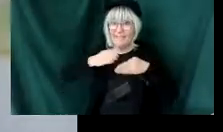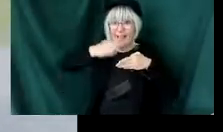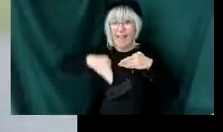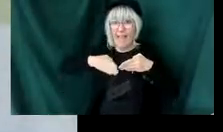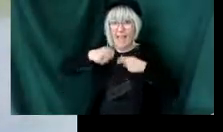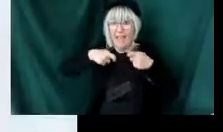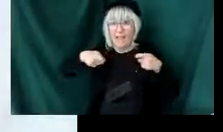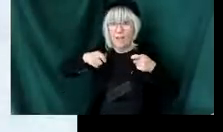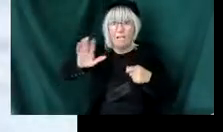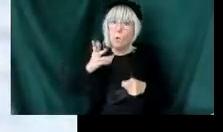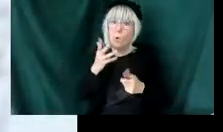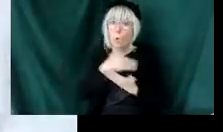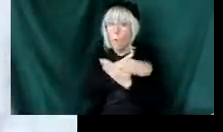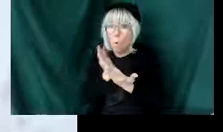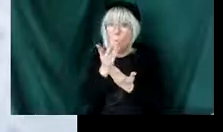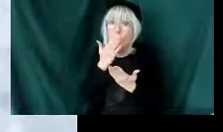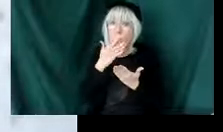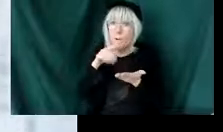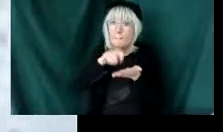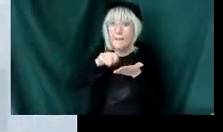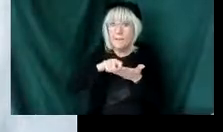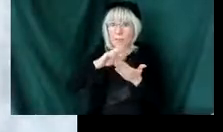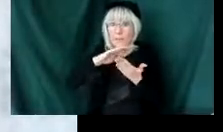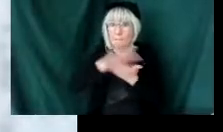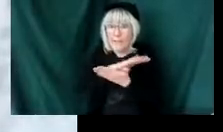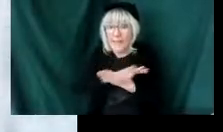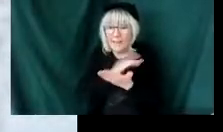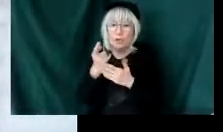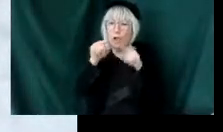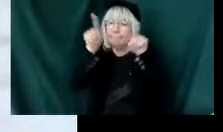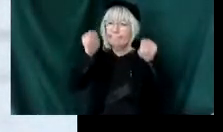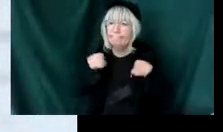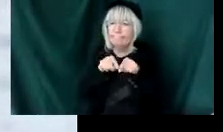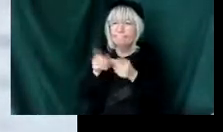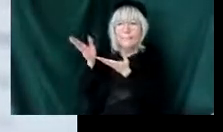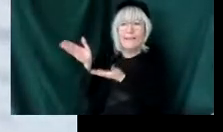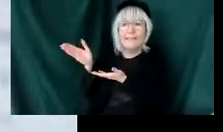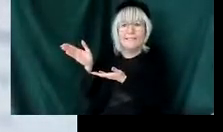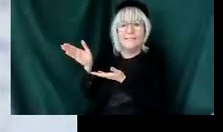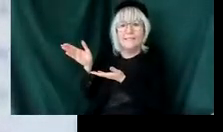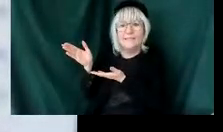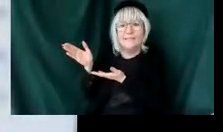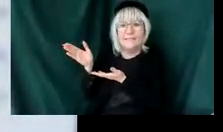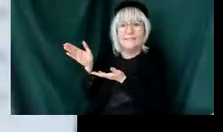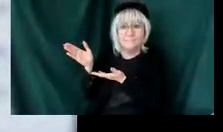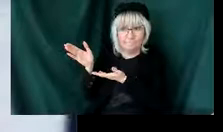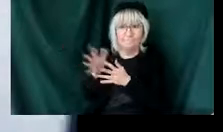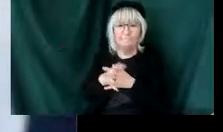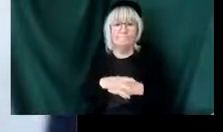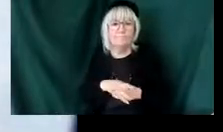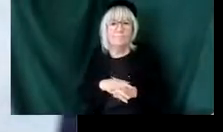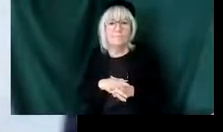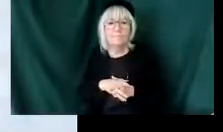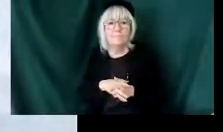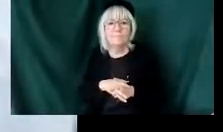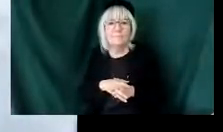of your whole color pencil page. It should look something like this when you get done.